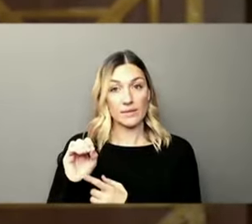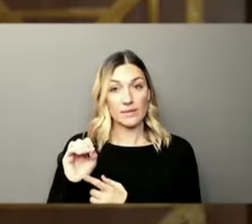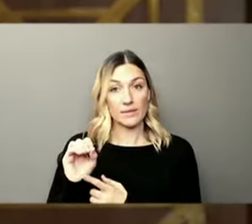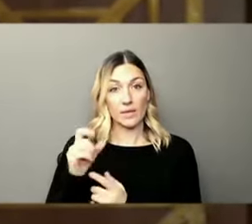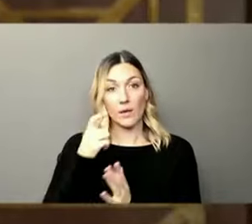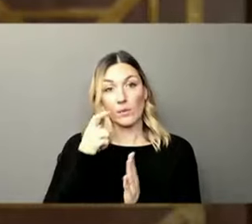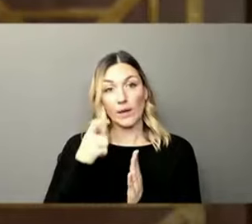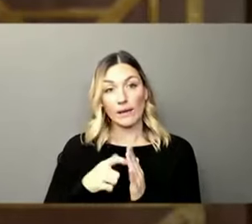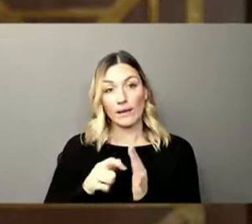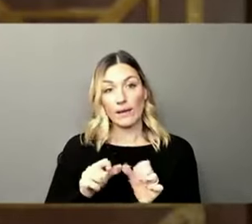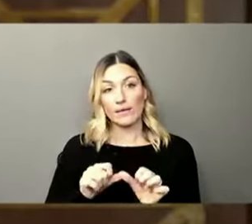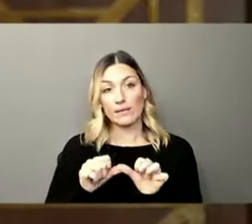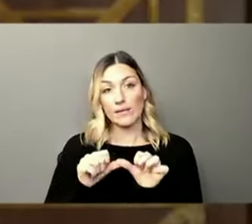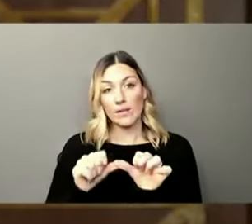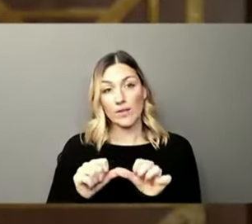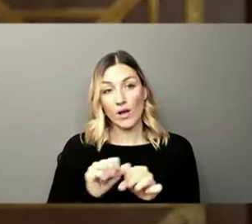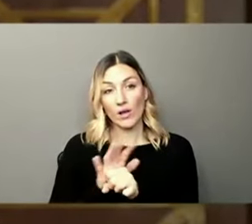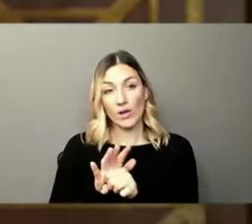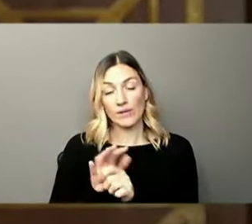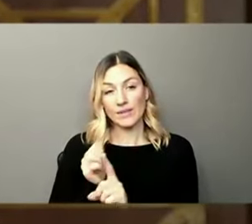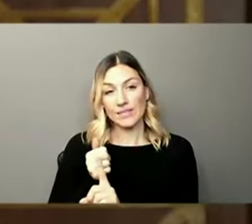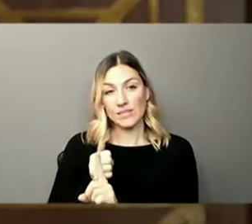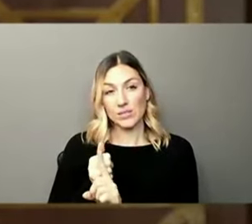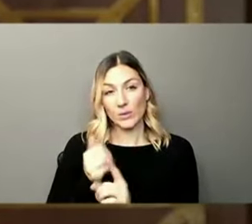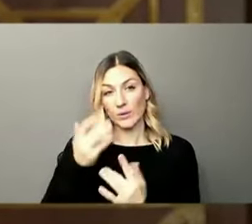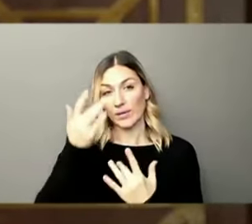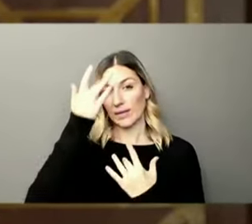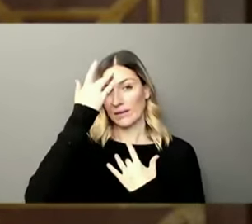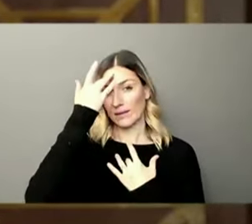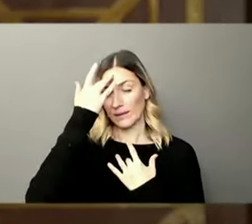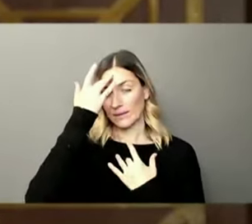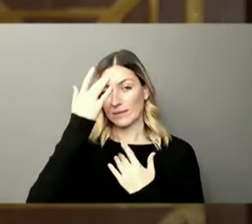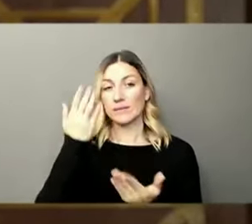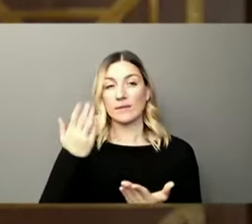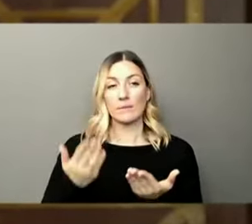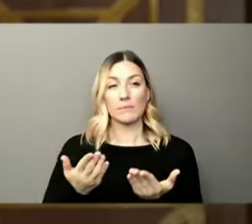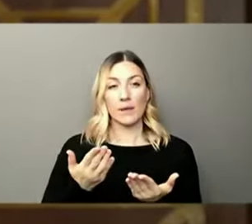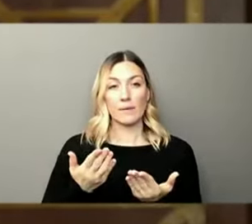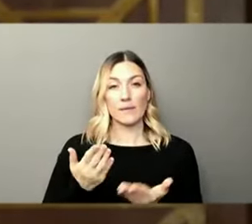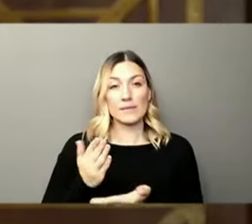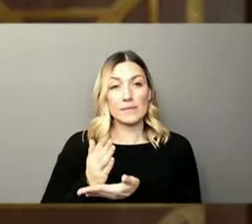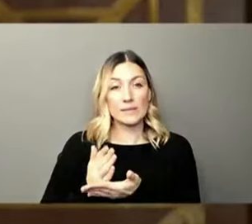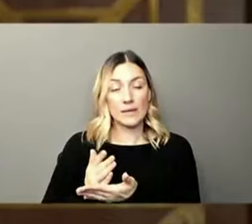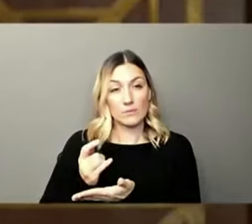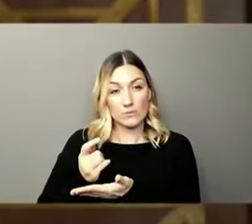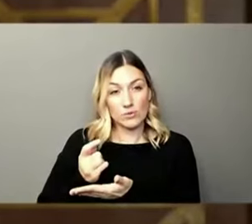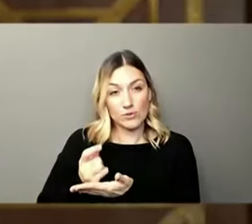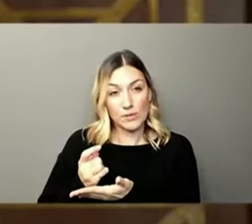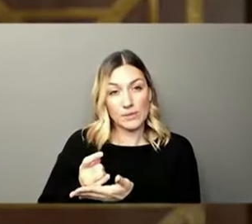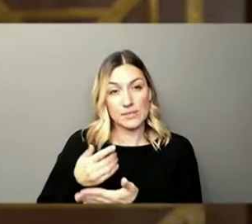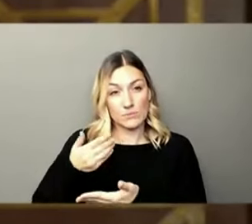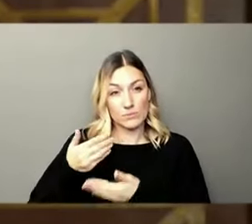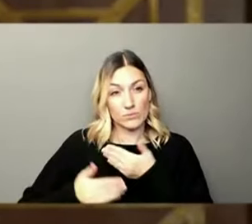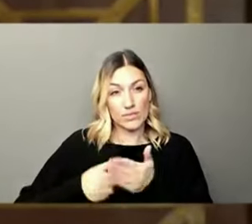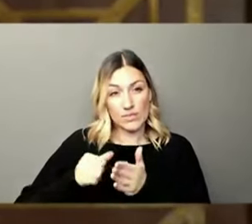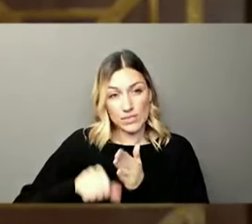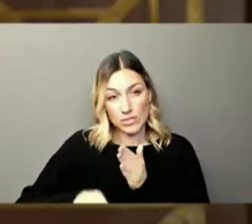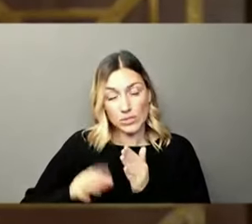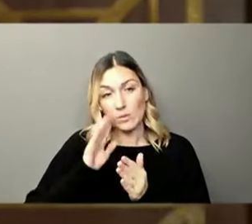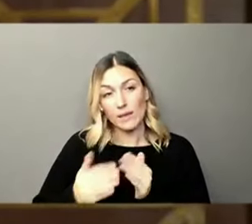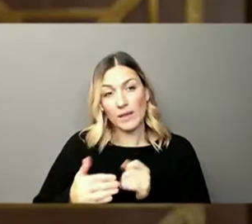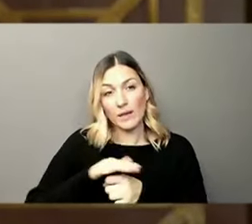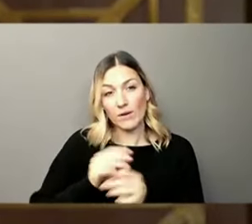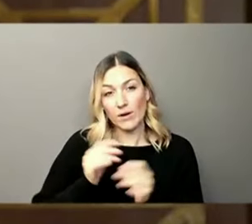long COVID as its own illness, mm-hmm. and then maybe some of those treatments and procedures would be covered more